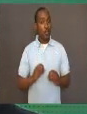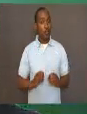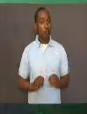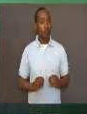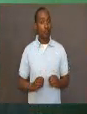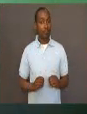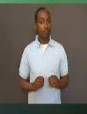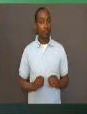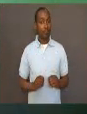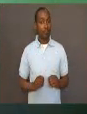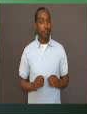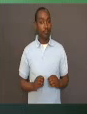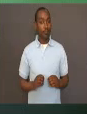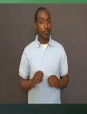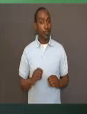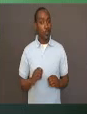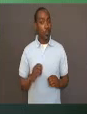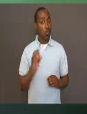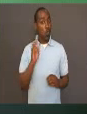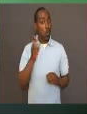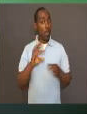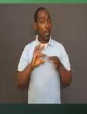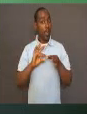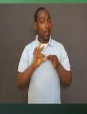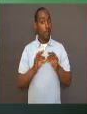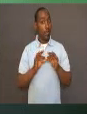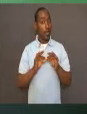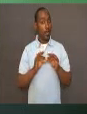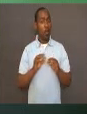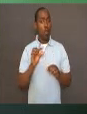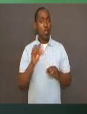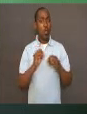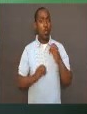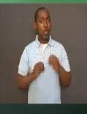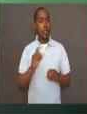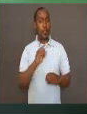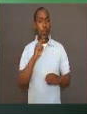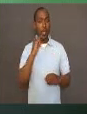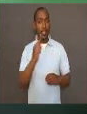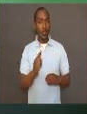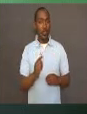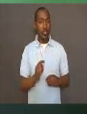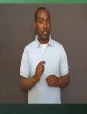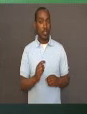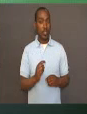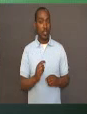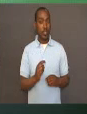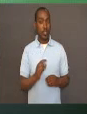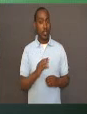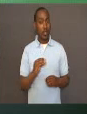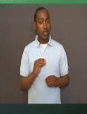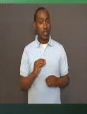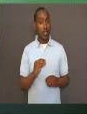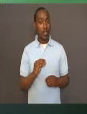microorganisms. We will define what a microorganism is, and we